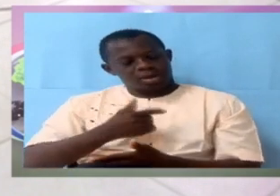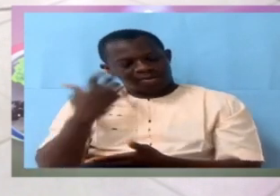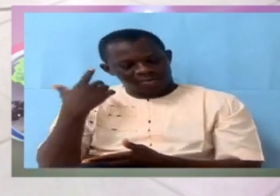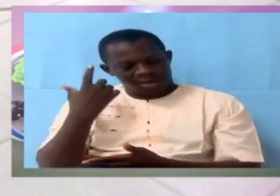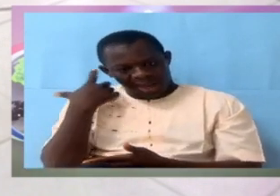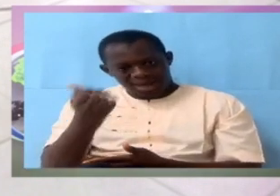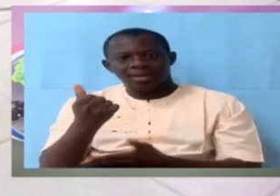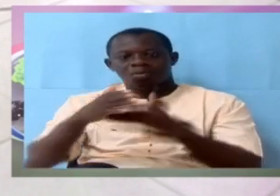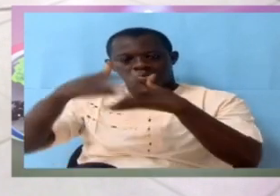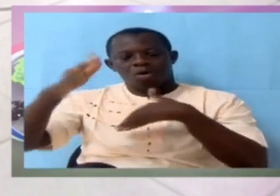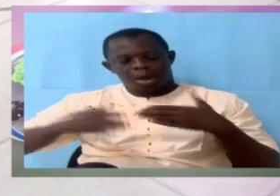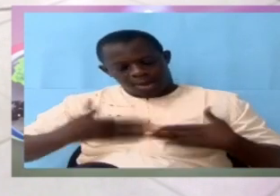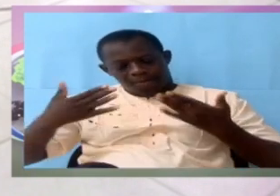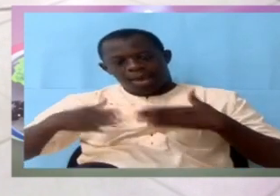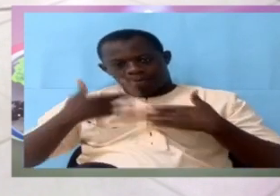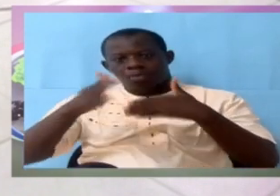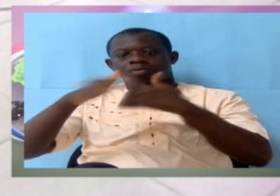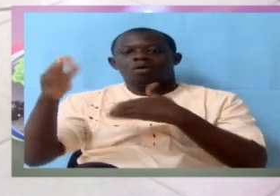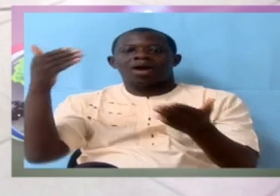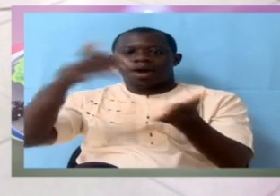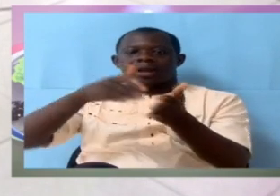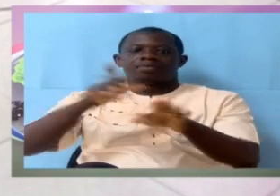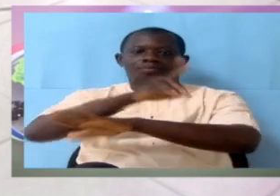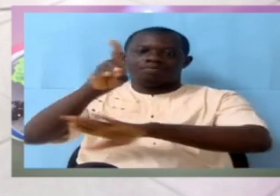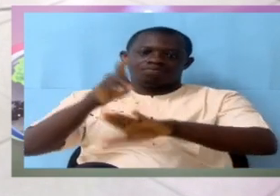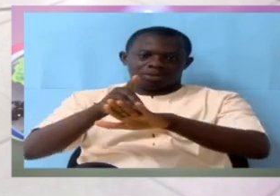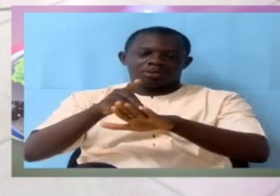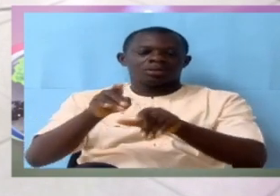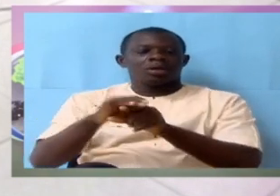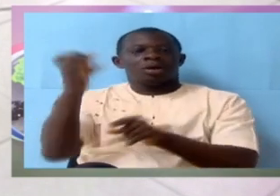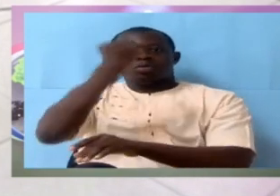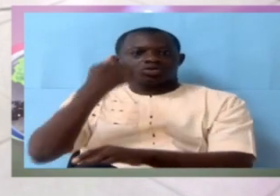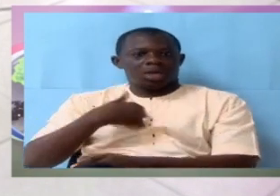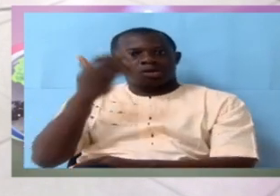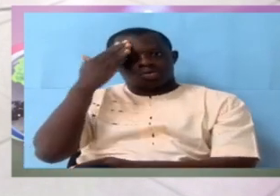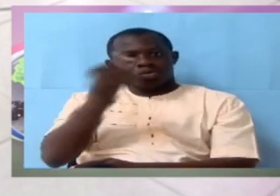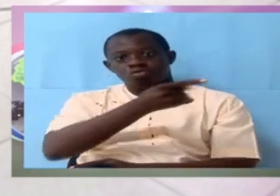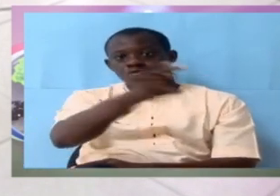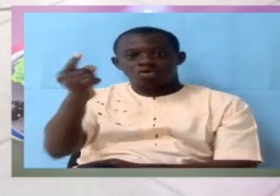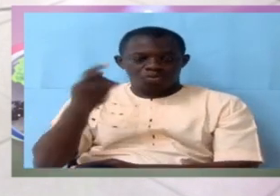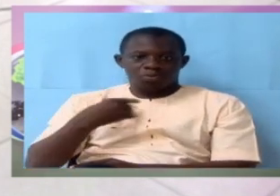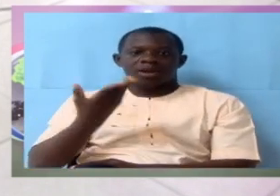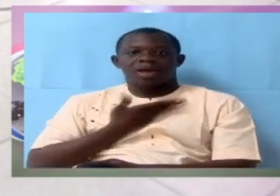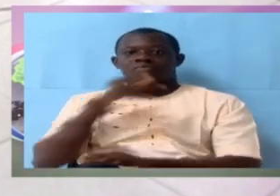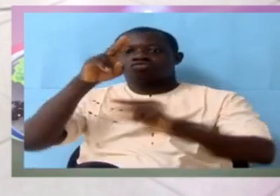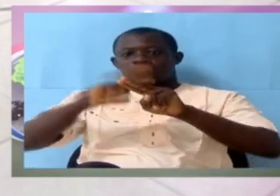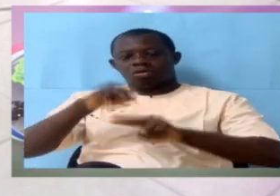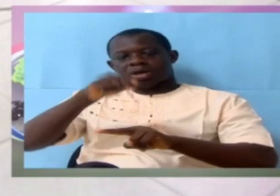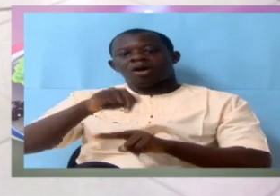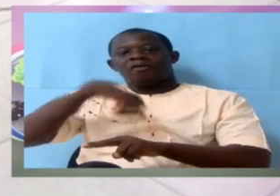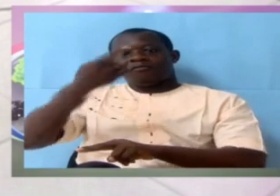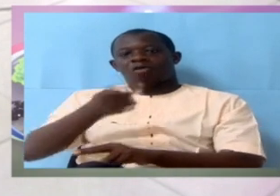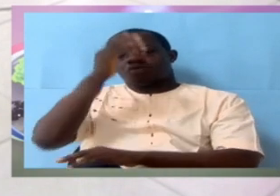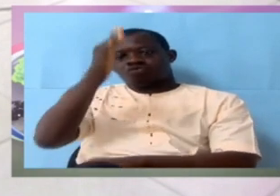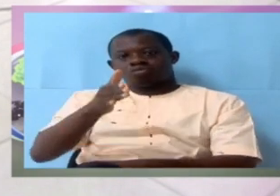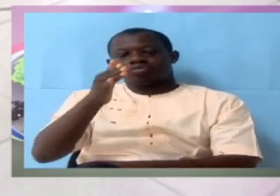I'm very, very happy to come here because I know you people are here for the truth.